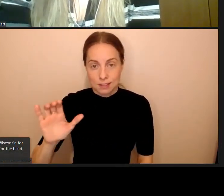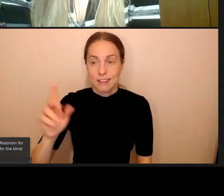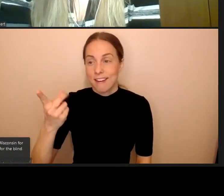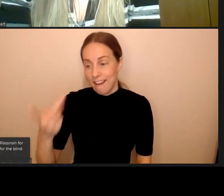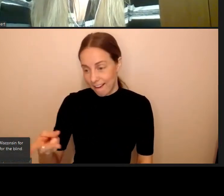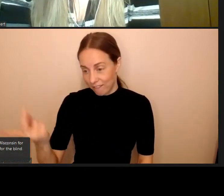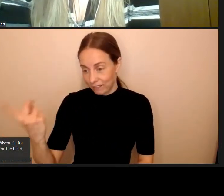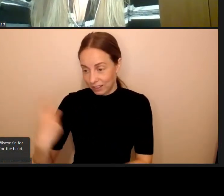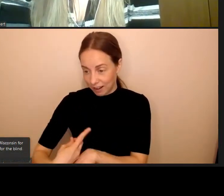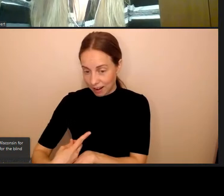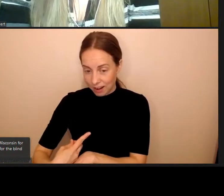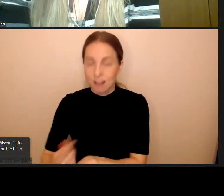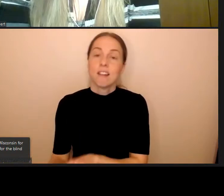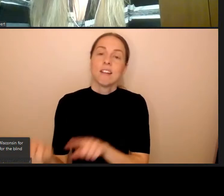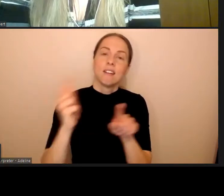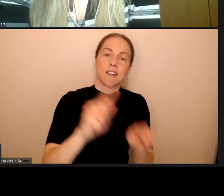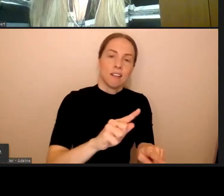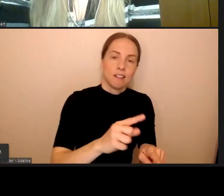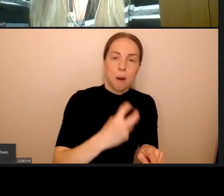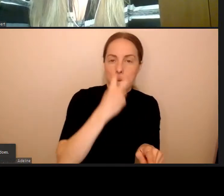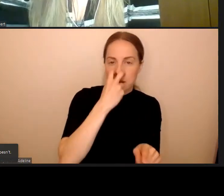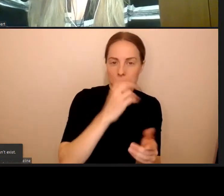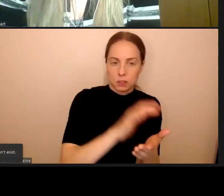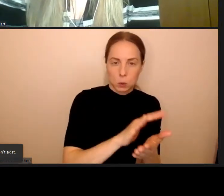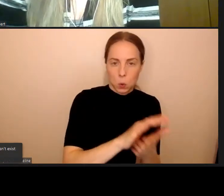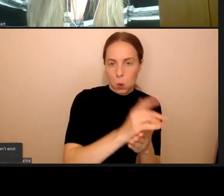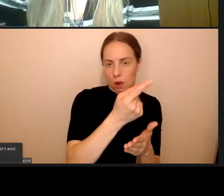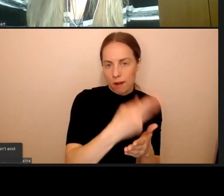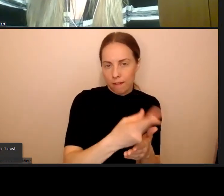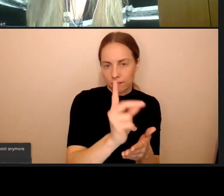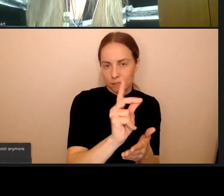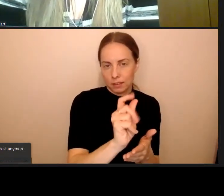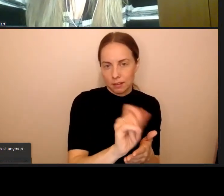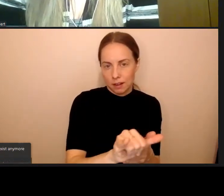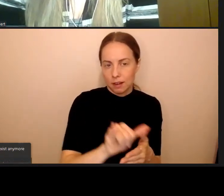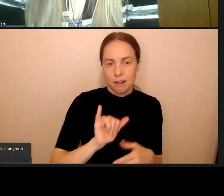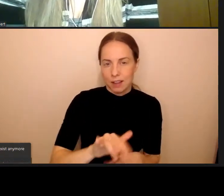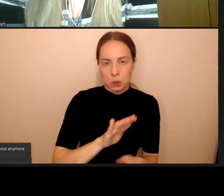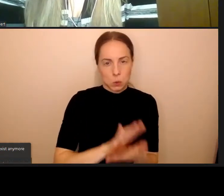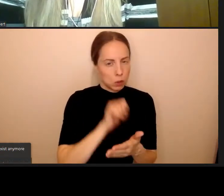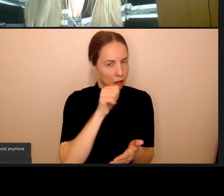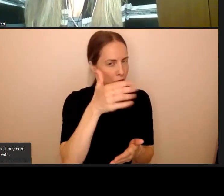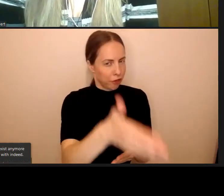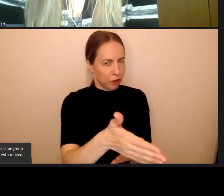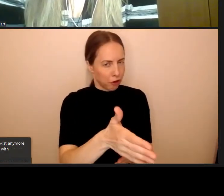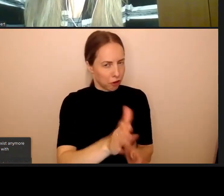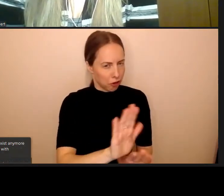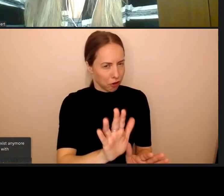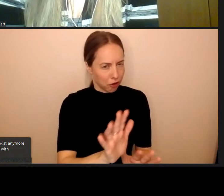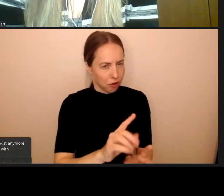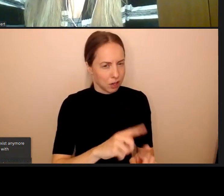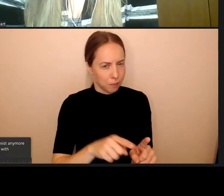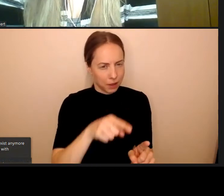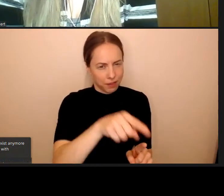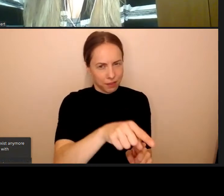half. And first of all, that school doesn't exist anymore. It might still be there, but it's working with individuals with very, very